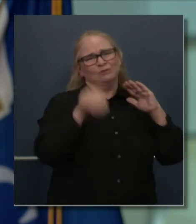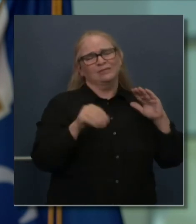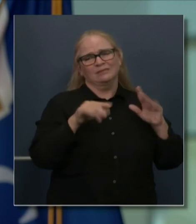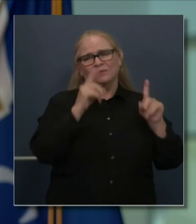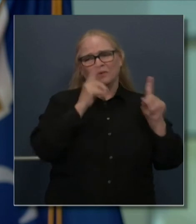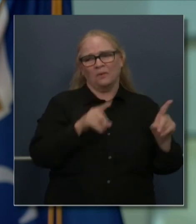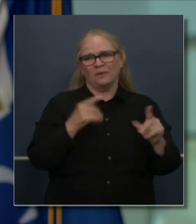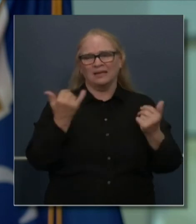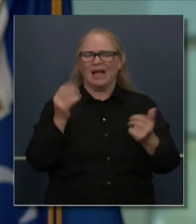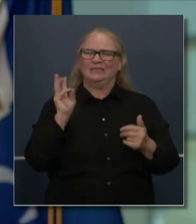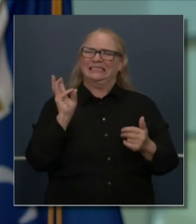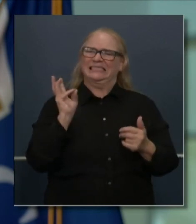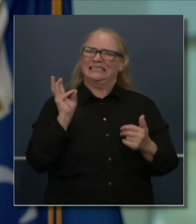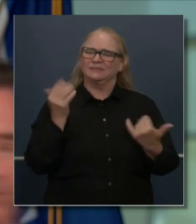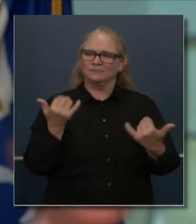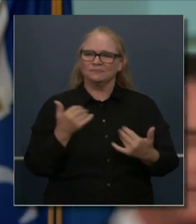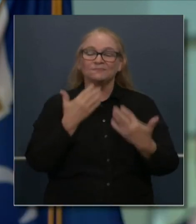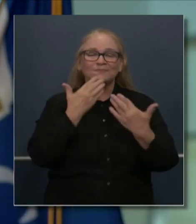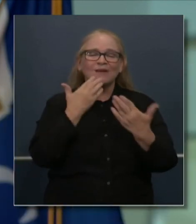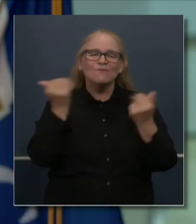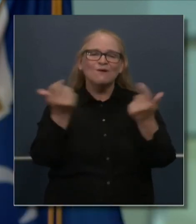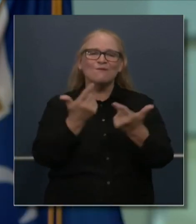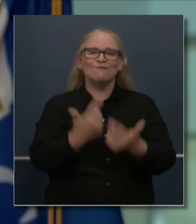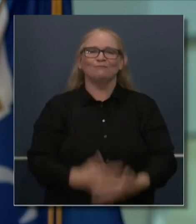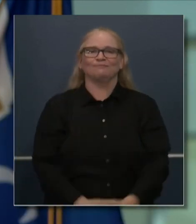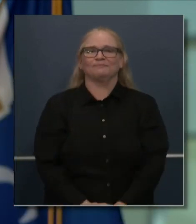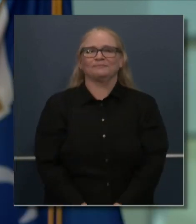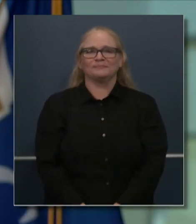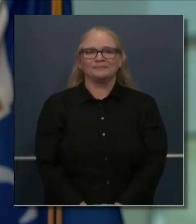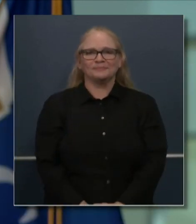good work. Thank you all.